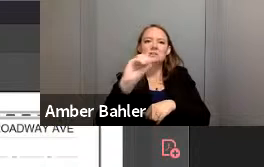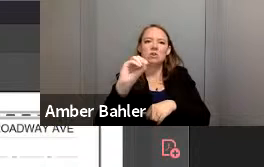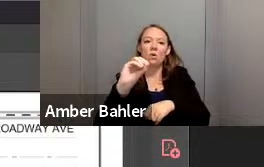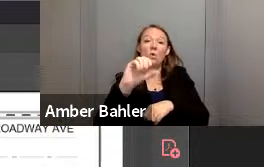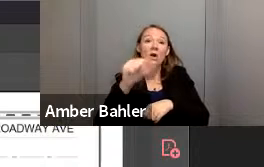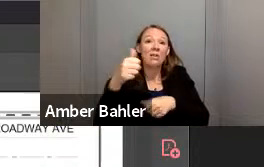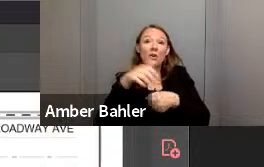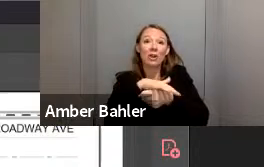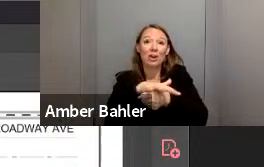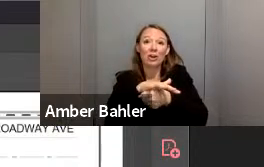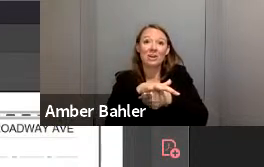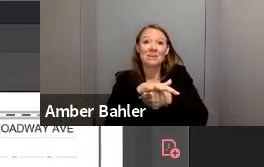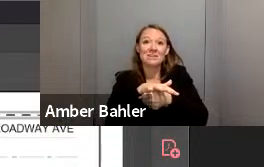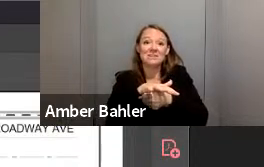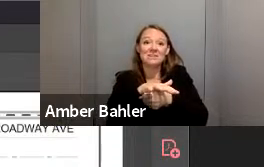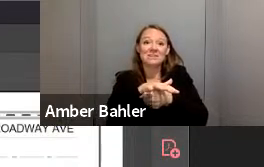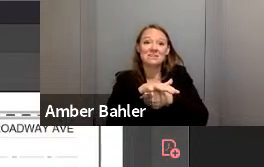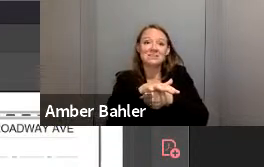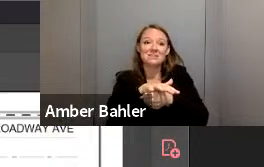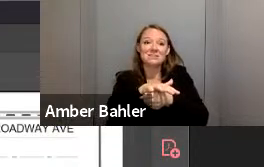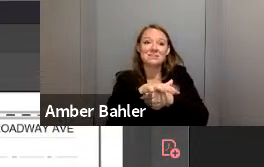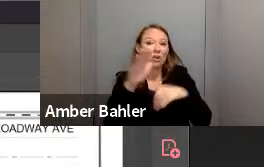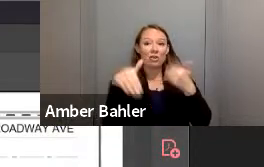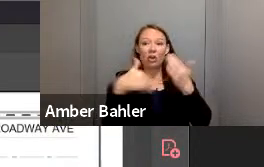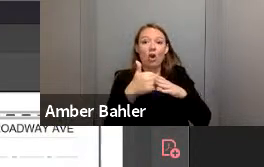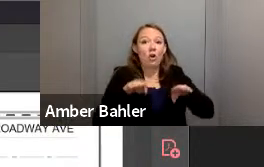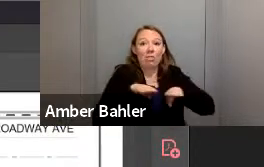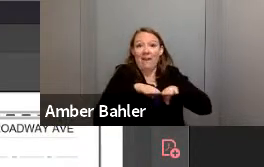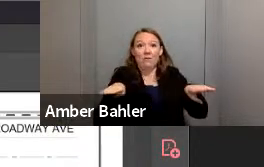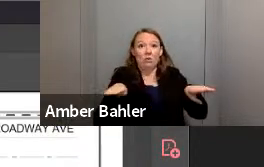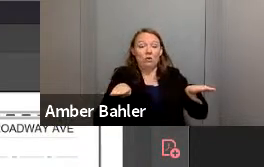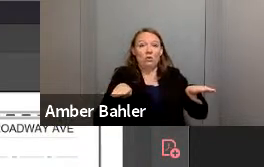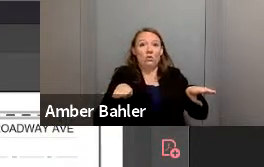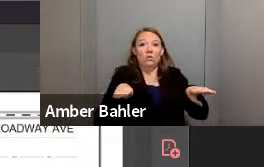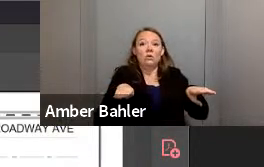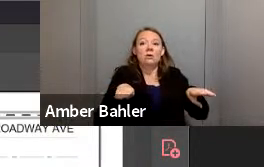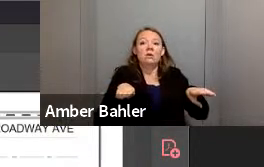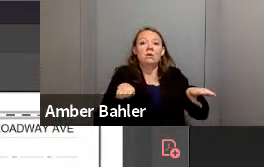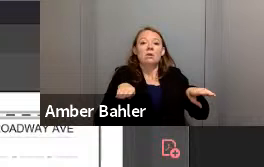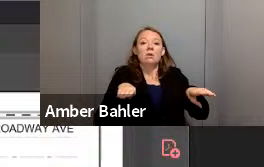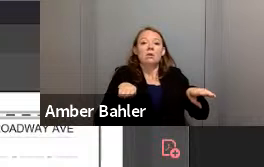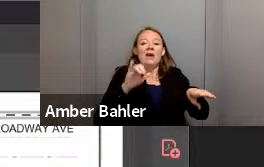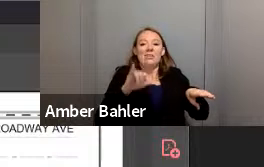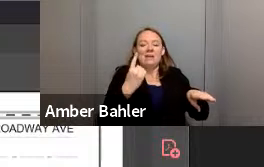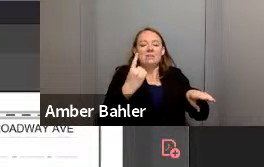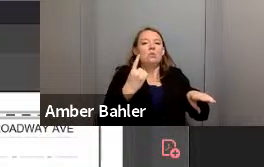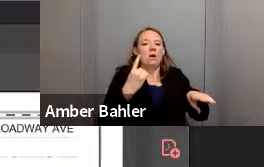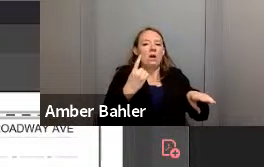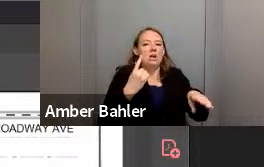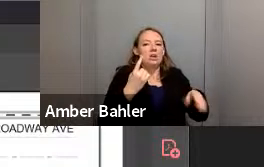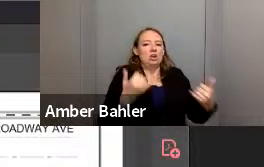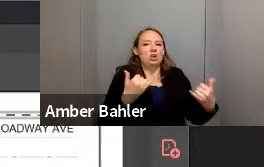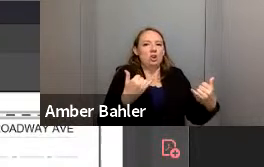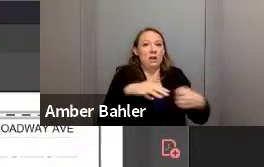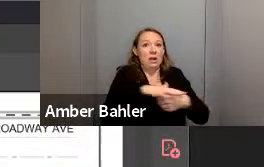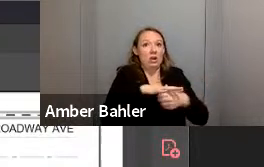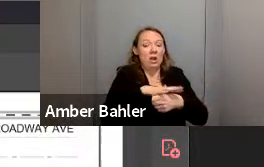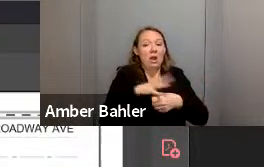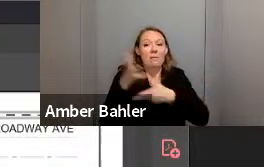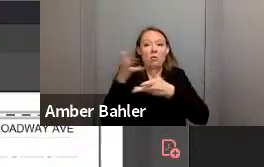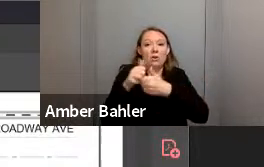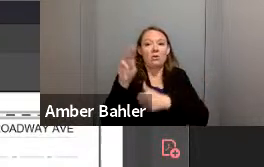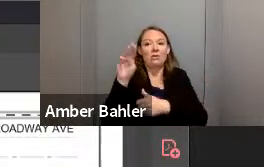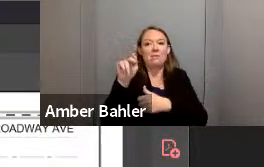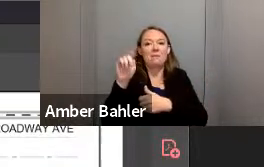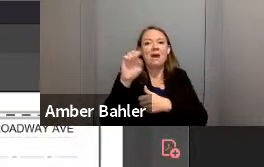are all level, and that's a current area that we're working with Mike and his group